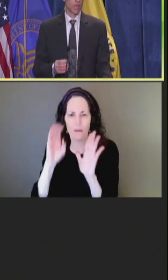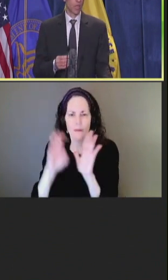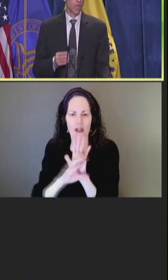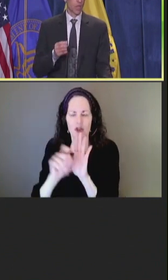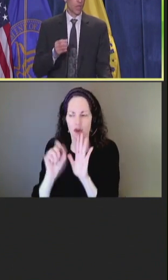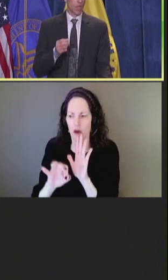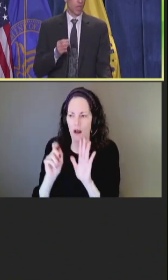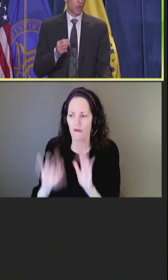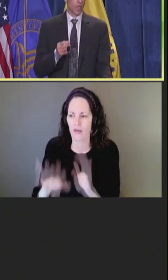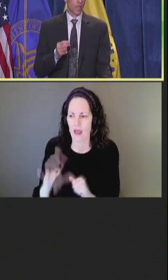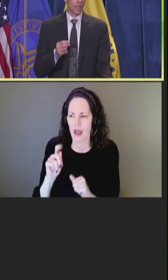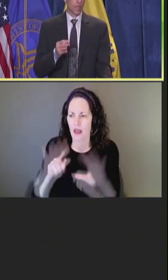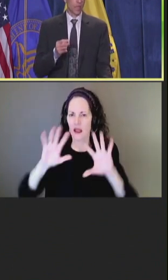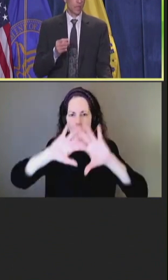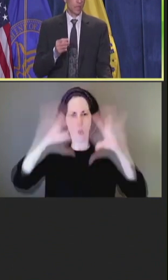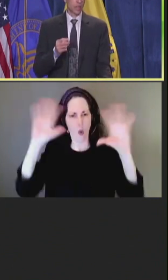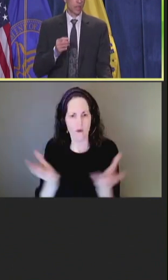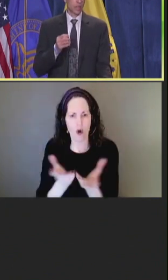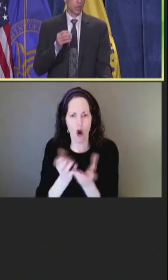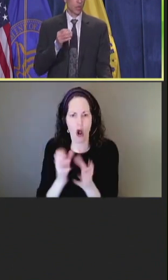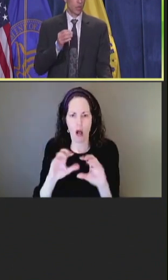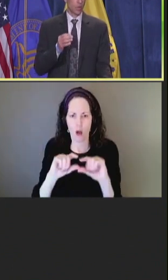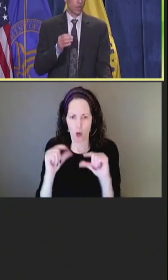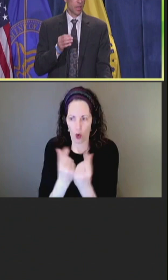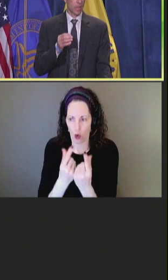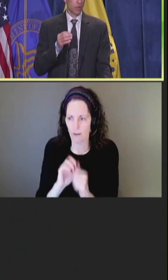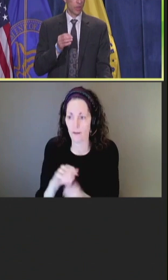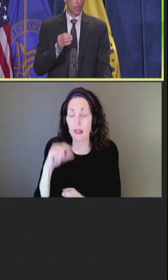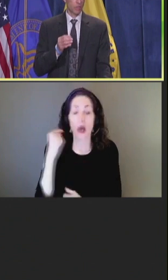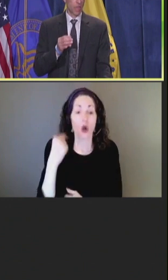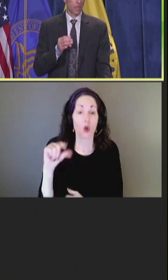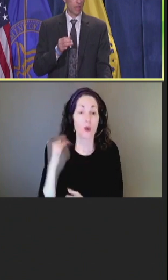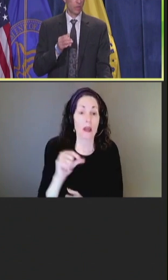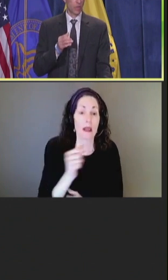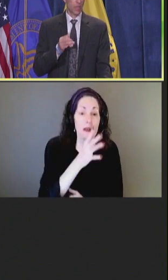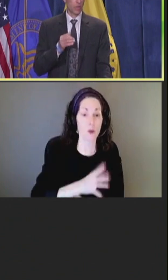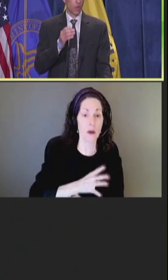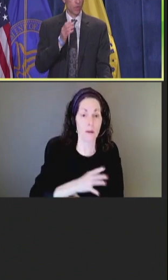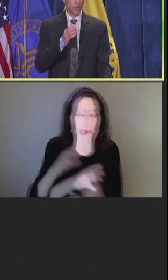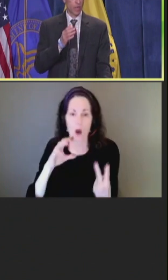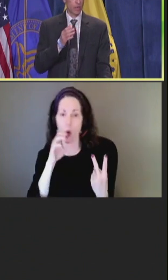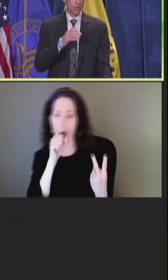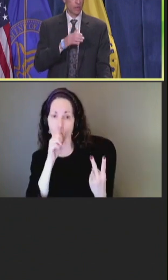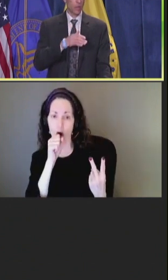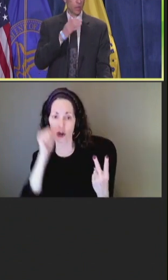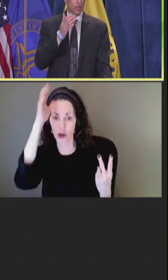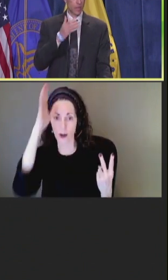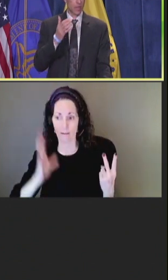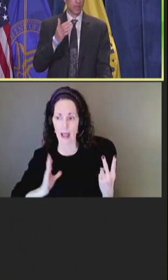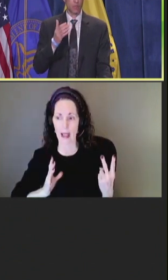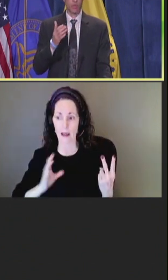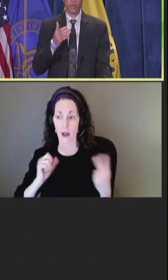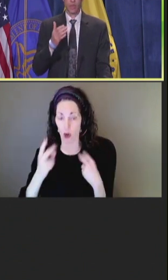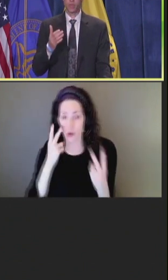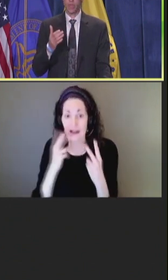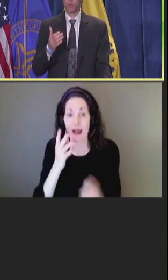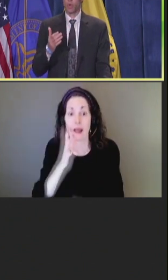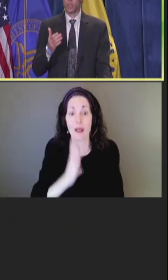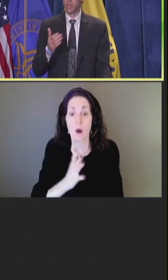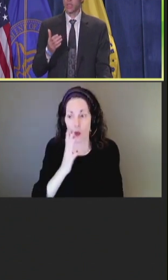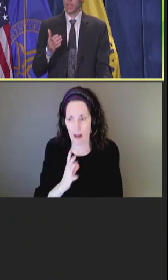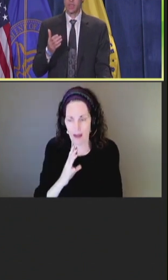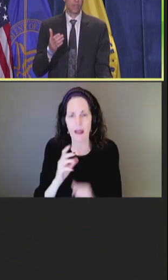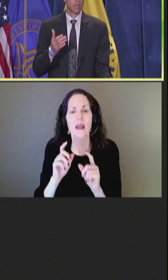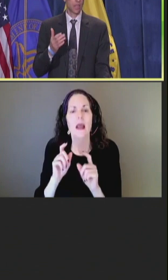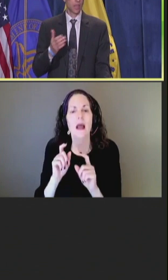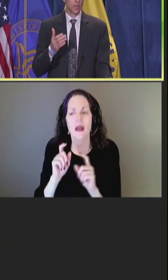cohort. Green is women and orange is men, and you see that over time, the women are consistently contributing more to